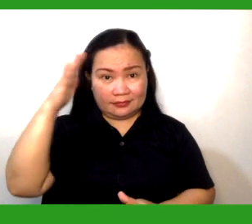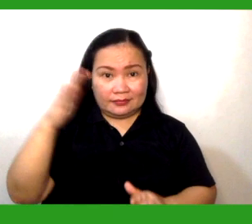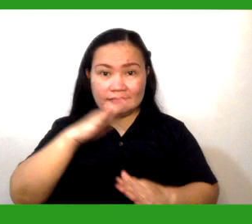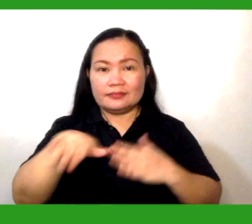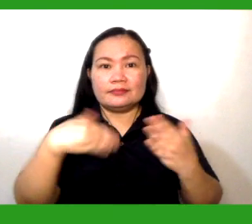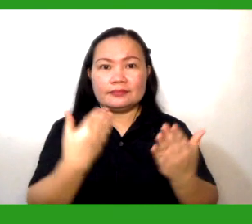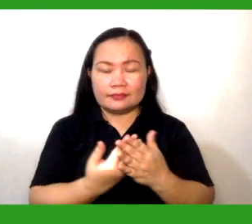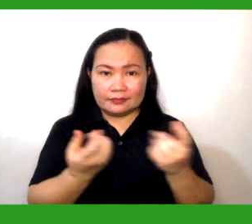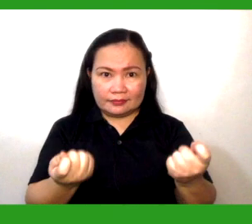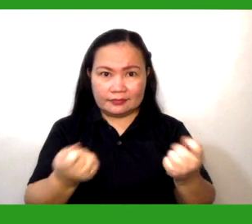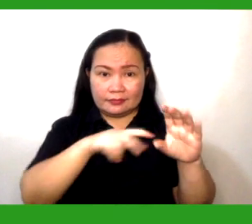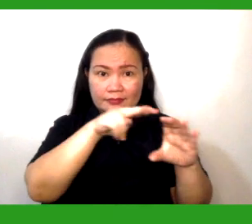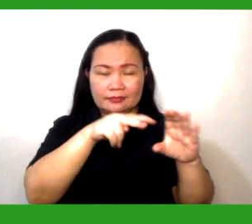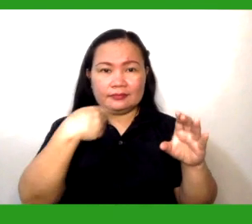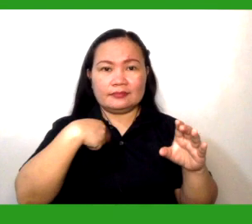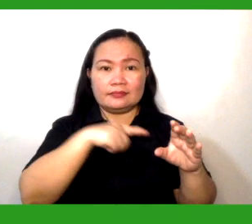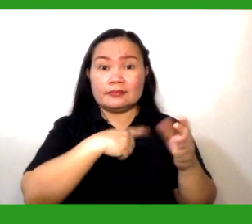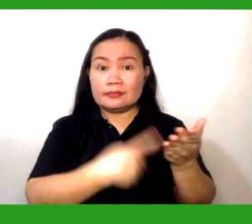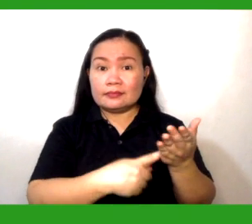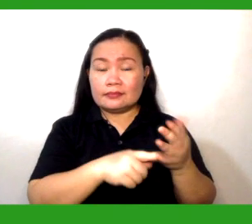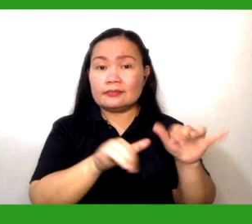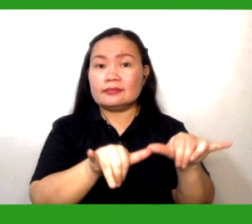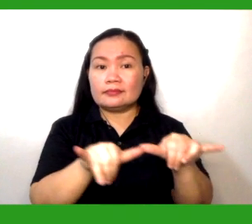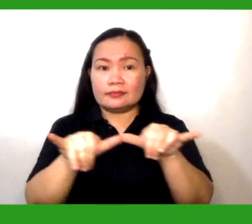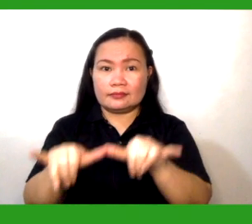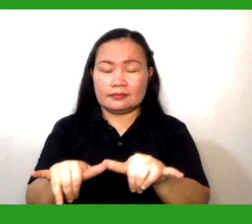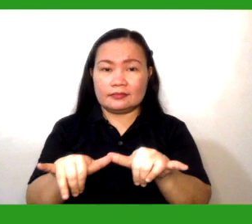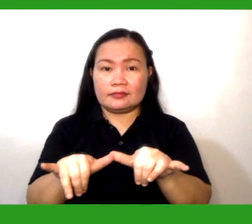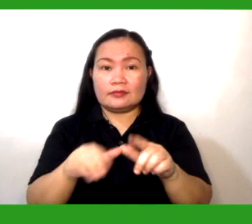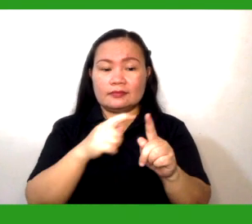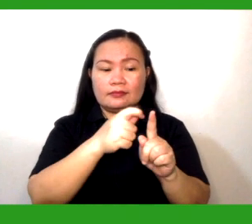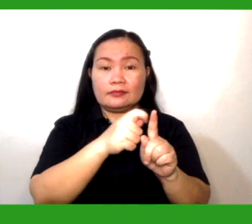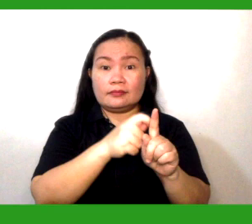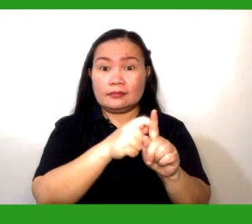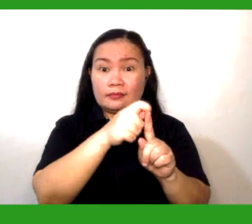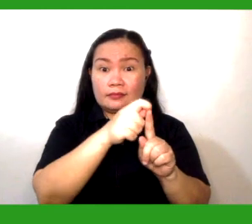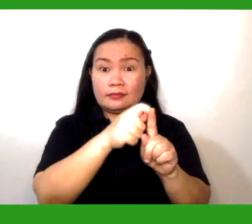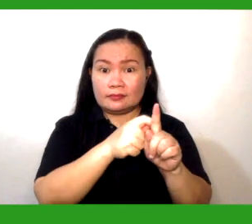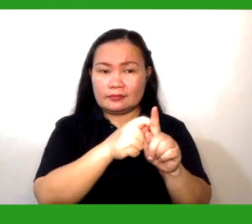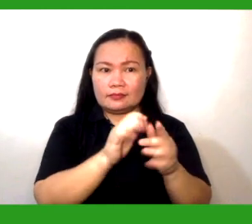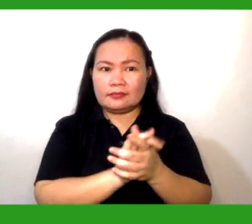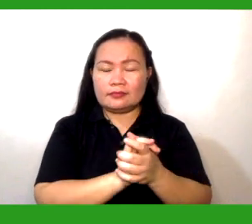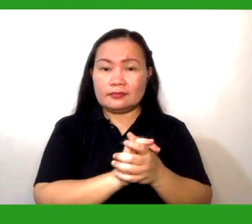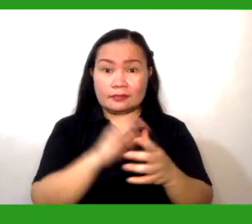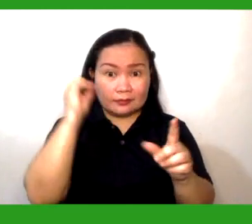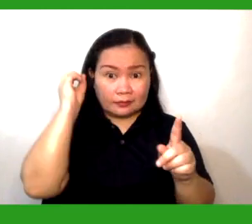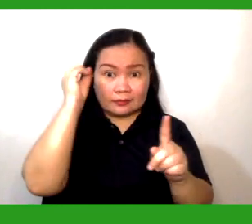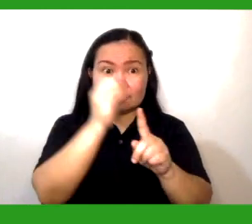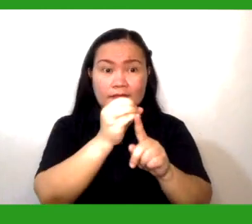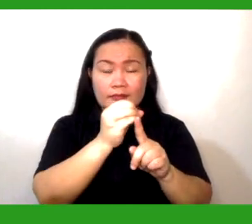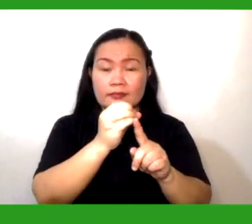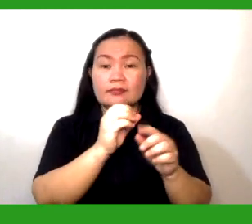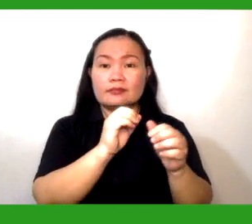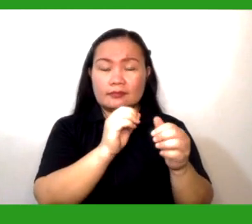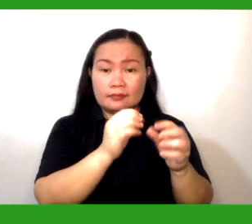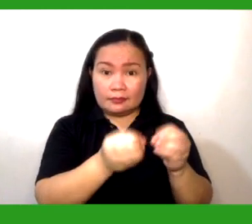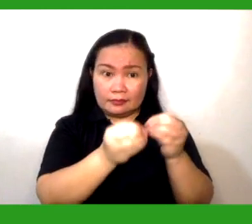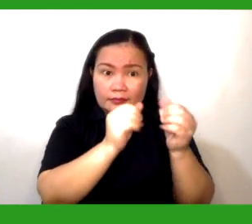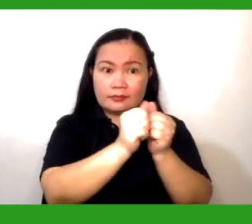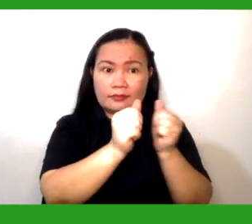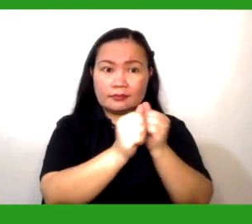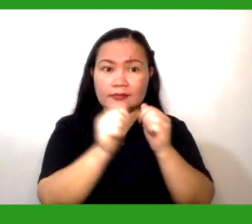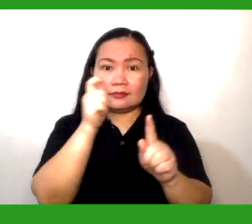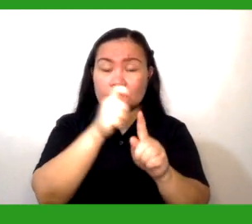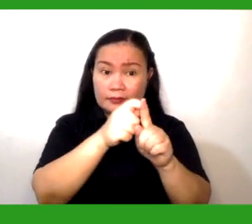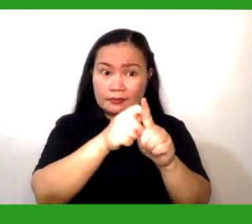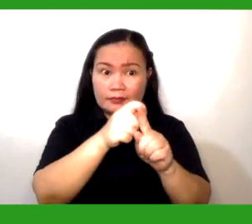Hi mga kawawmat, in this video we will discuss the measures of temperature. Our objectives, we will define temperature and